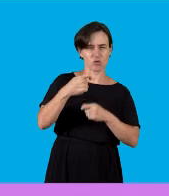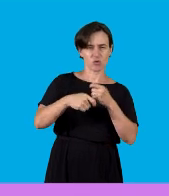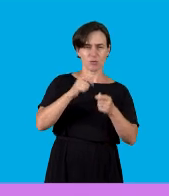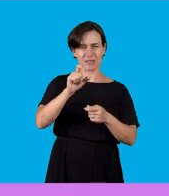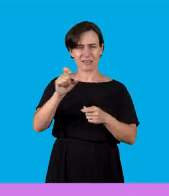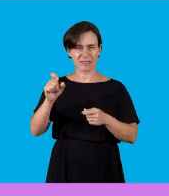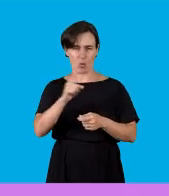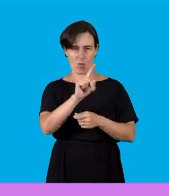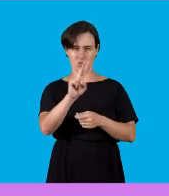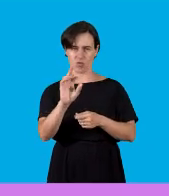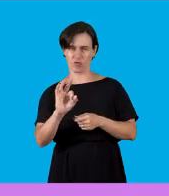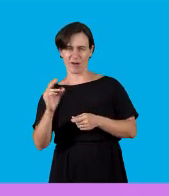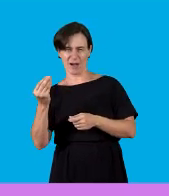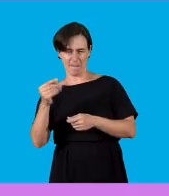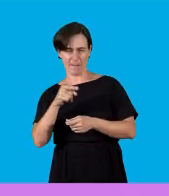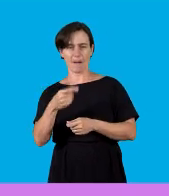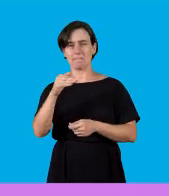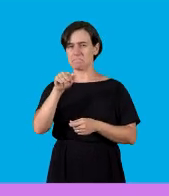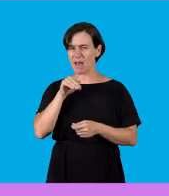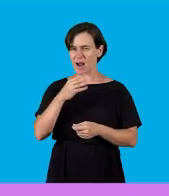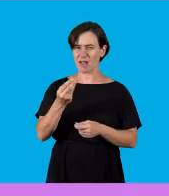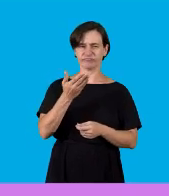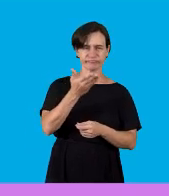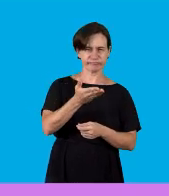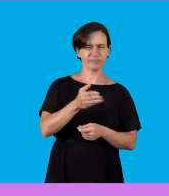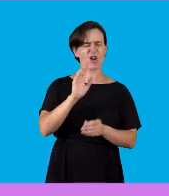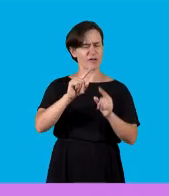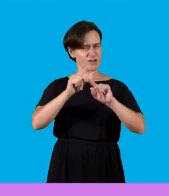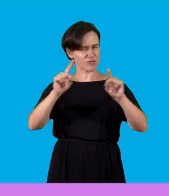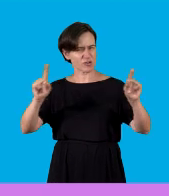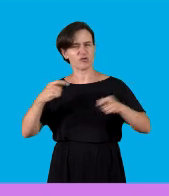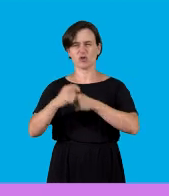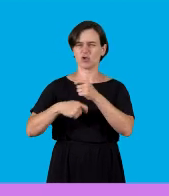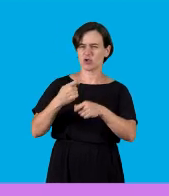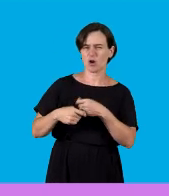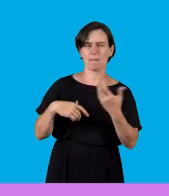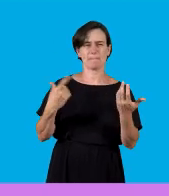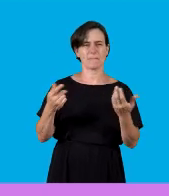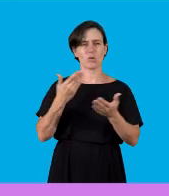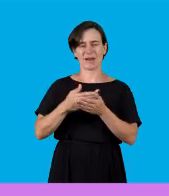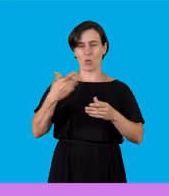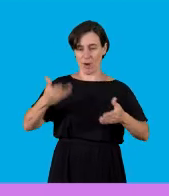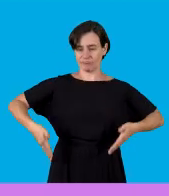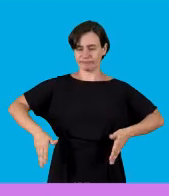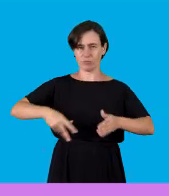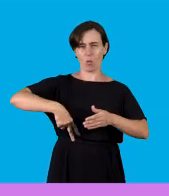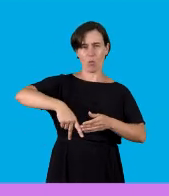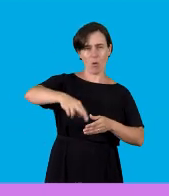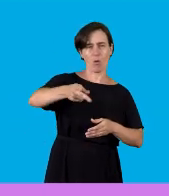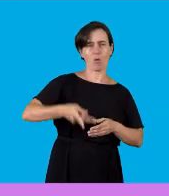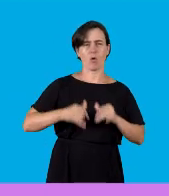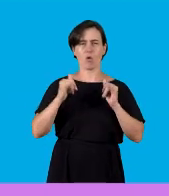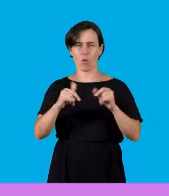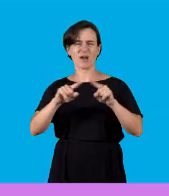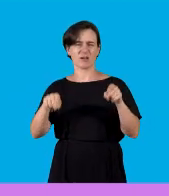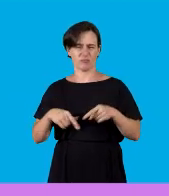there. Then we also have the banks there. We've got a lot of different stores. We've got the hallway. We can see the waiting zone and that.